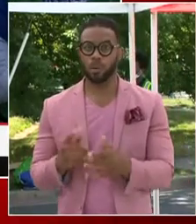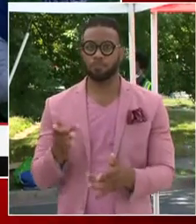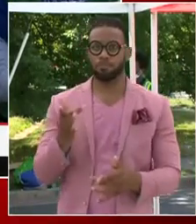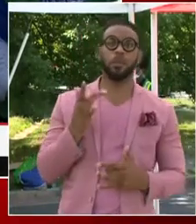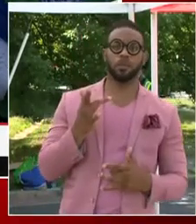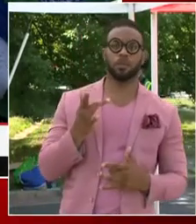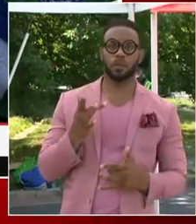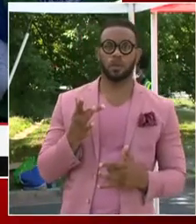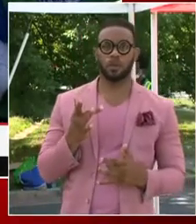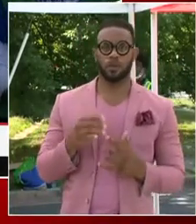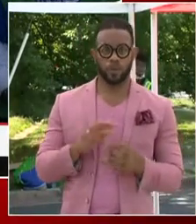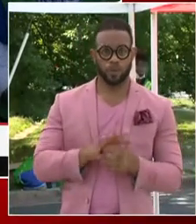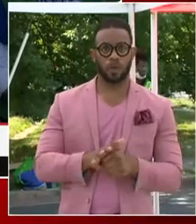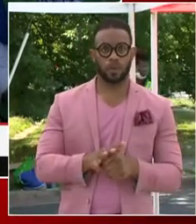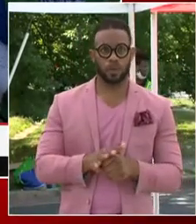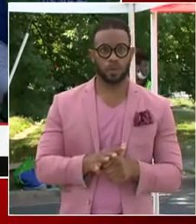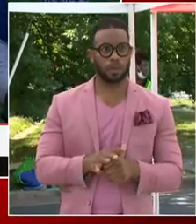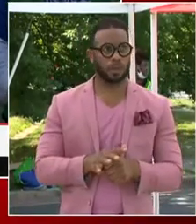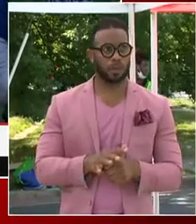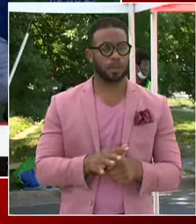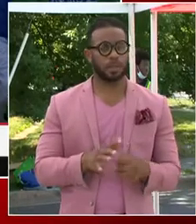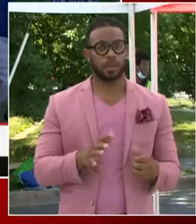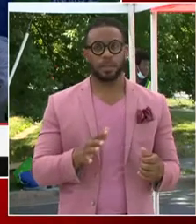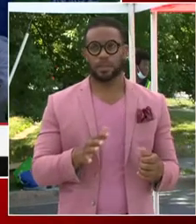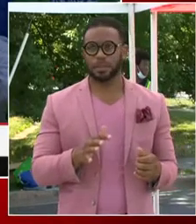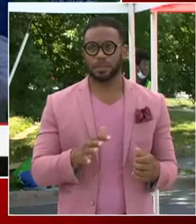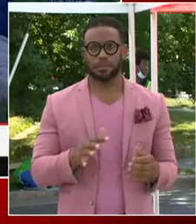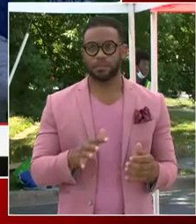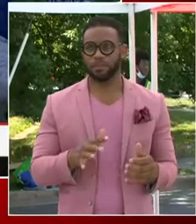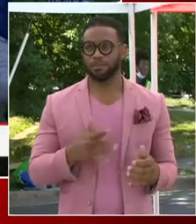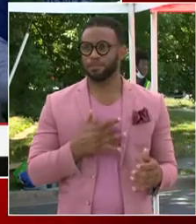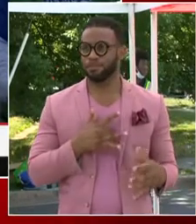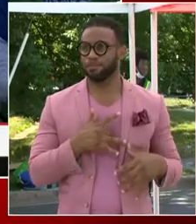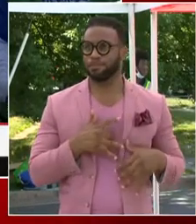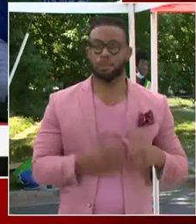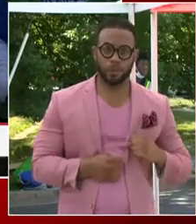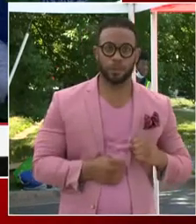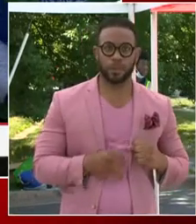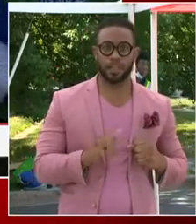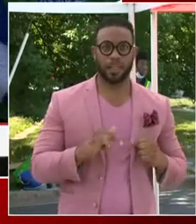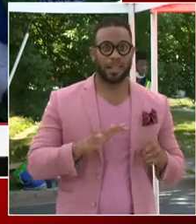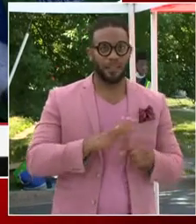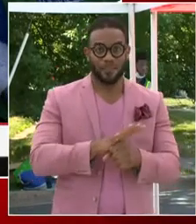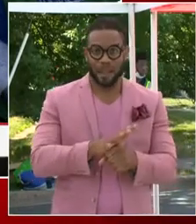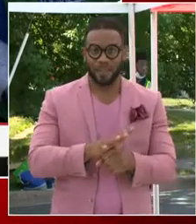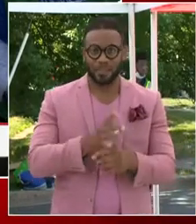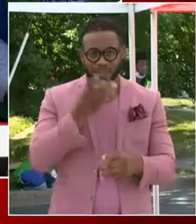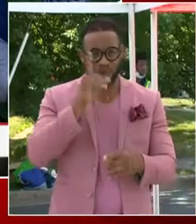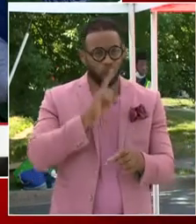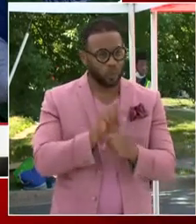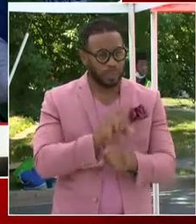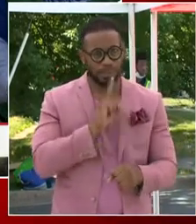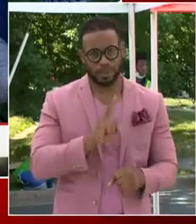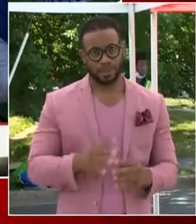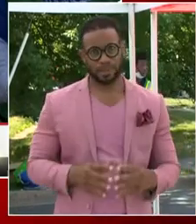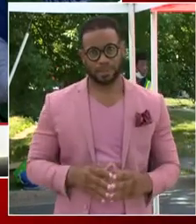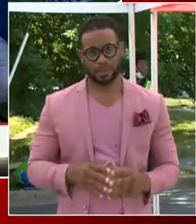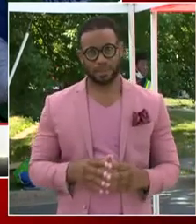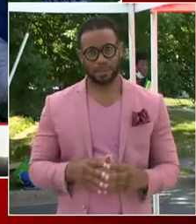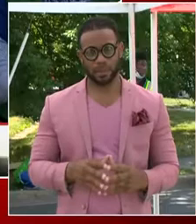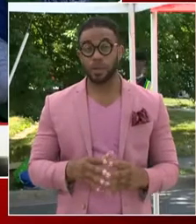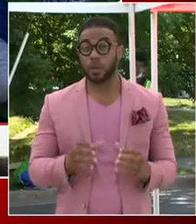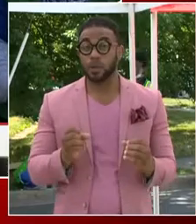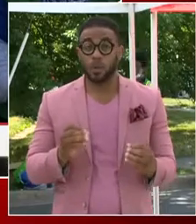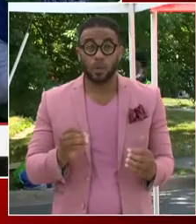from COVID, and how simply devastating this virus and disease is. And